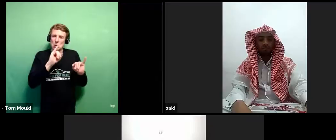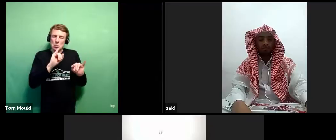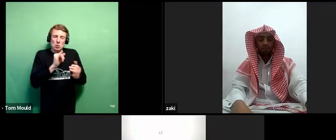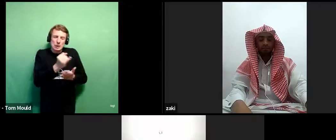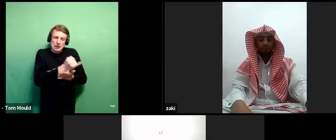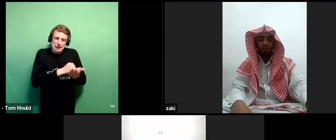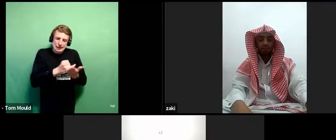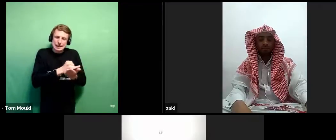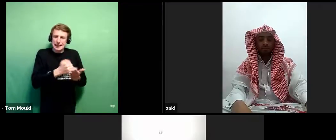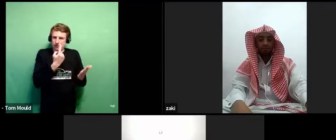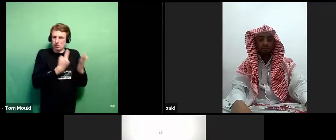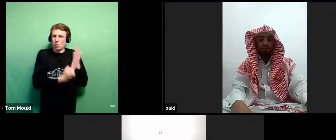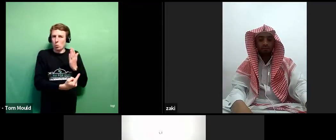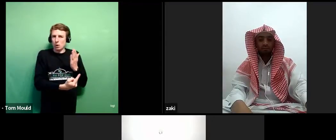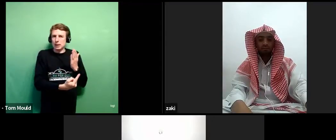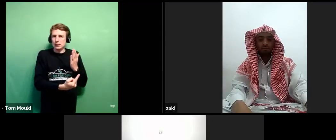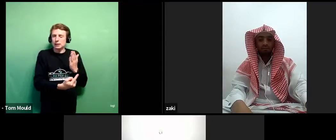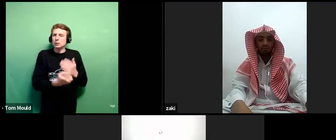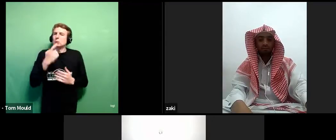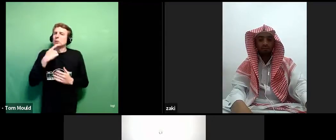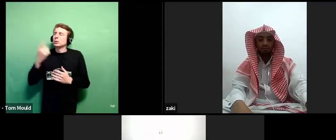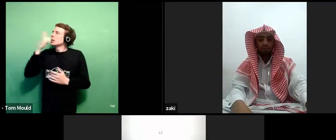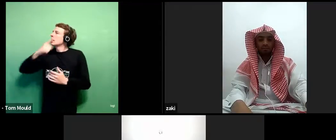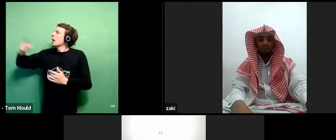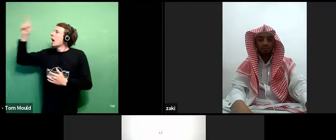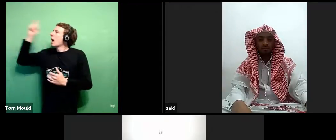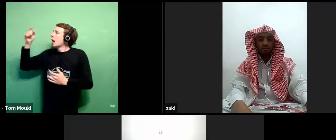say against Allah what you know not.